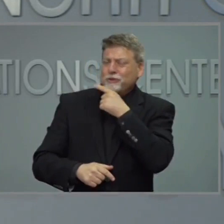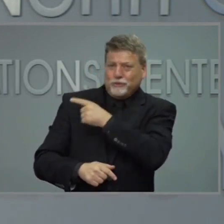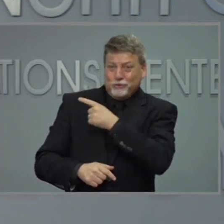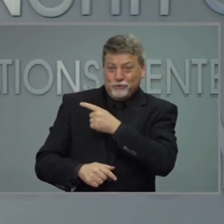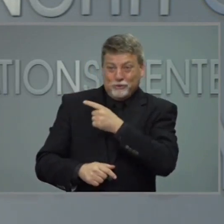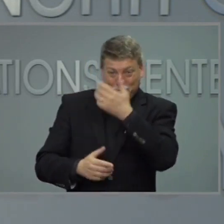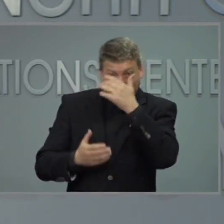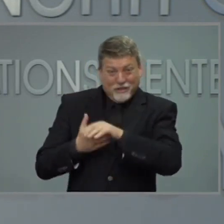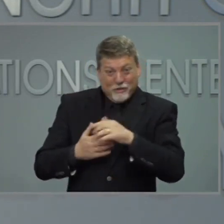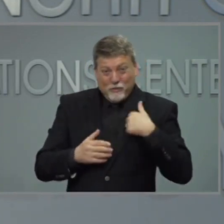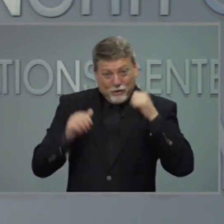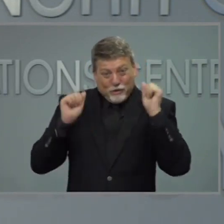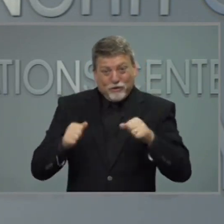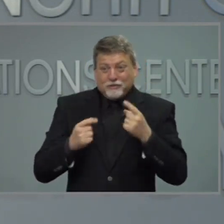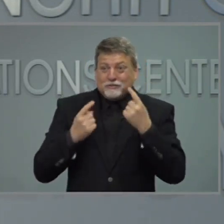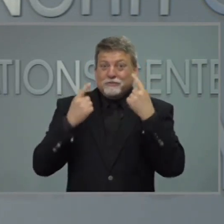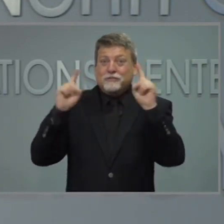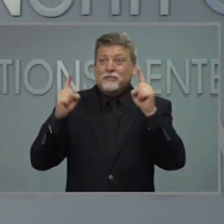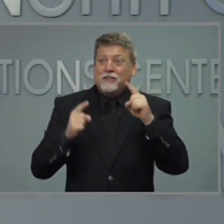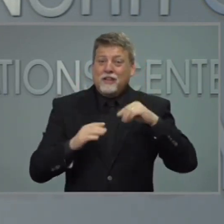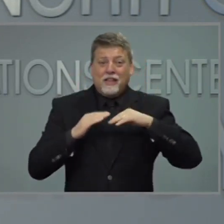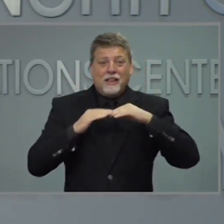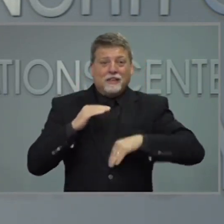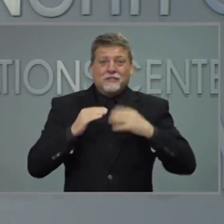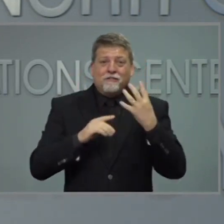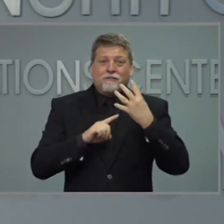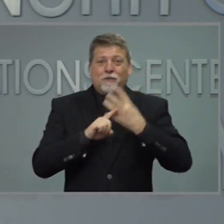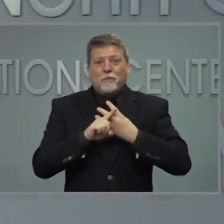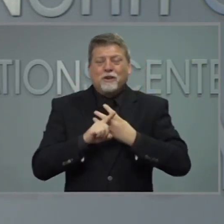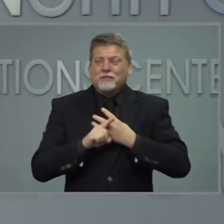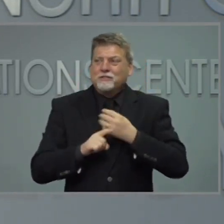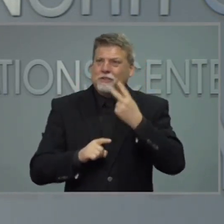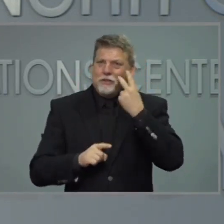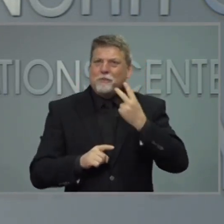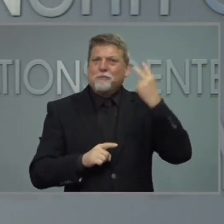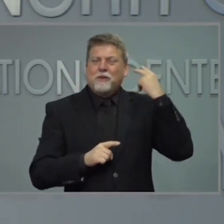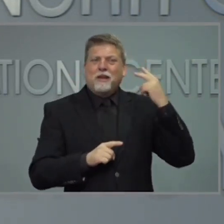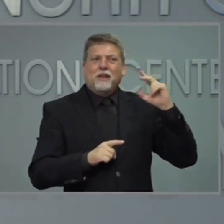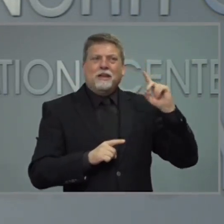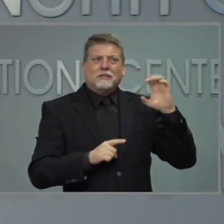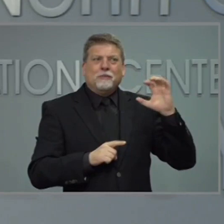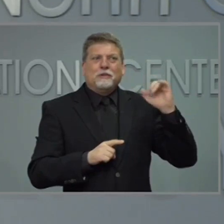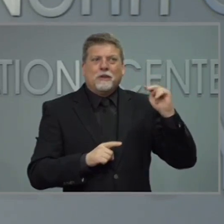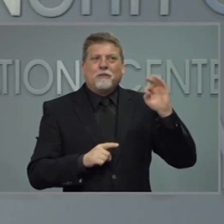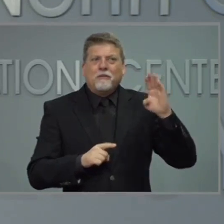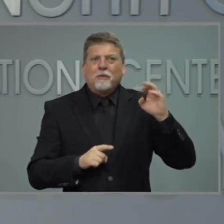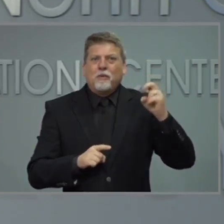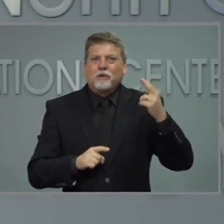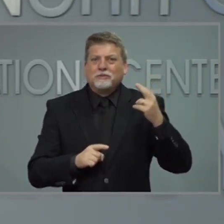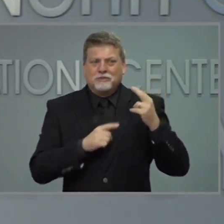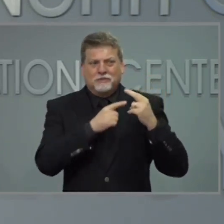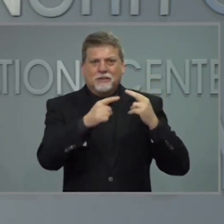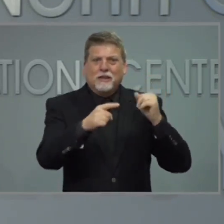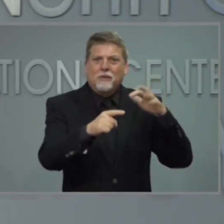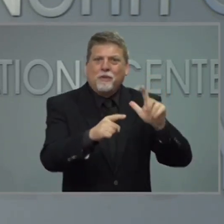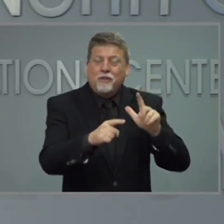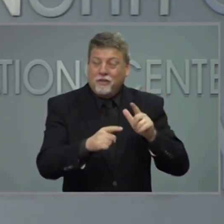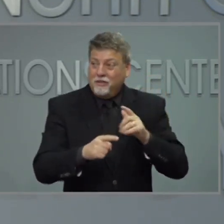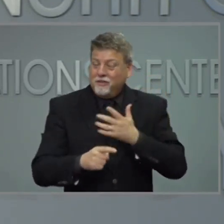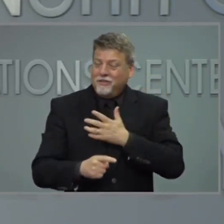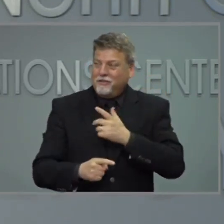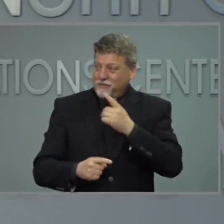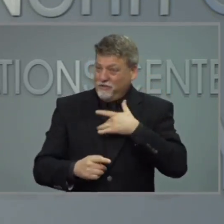in, less than 4 months? Or kind of what are your thoughts as you look back on what we've learned over the last 2 months? I think this